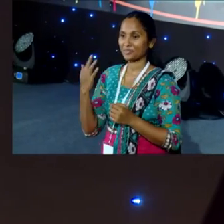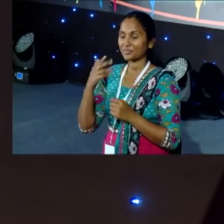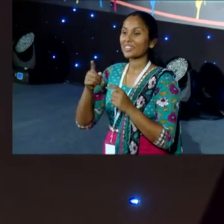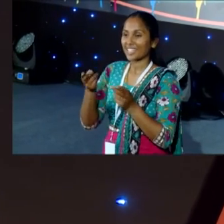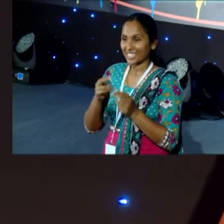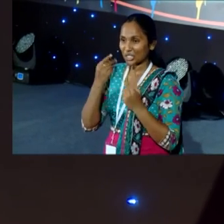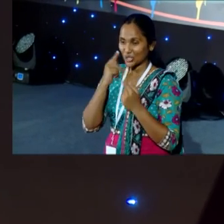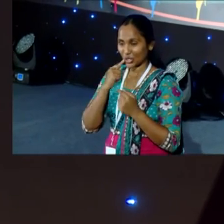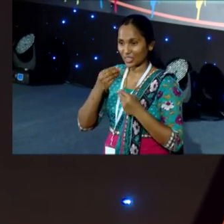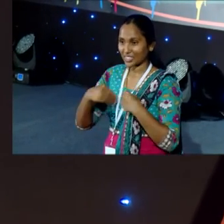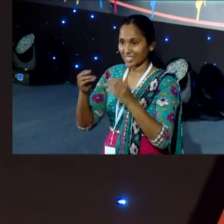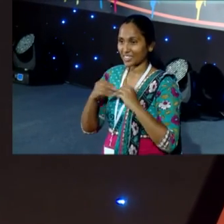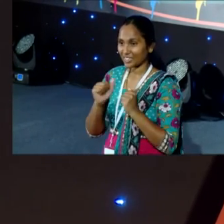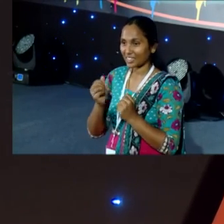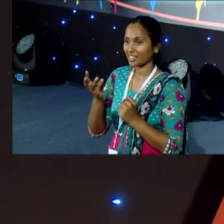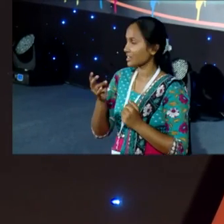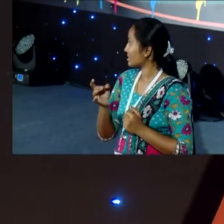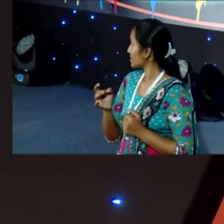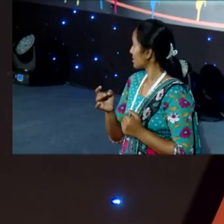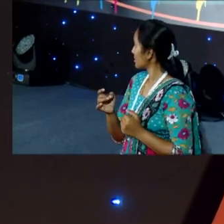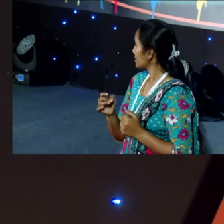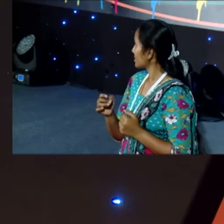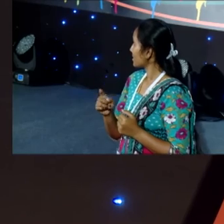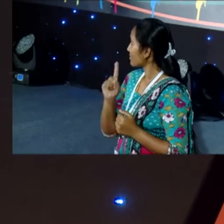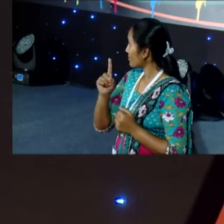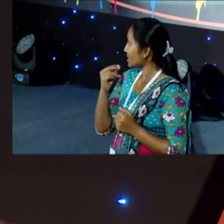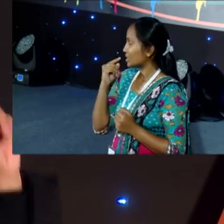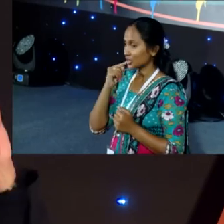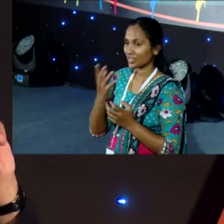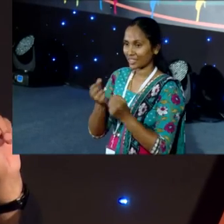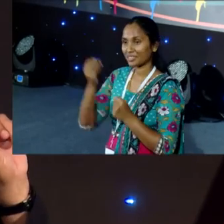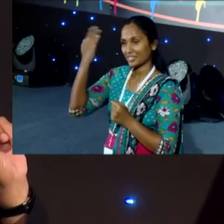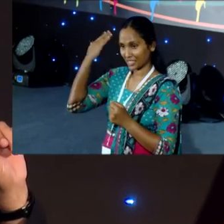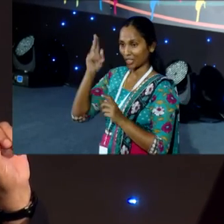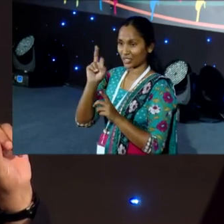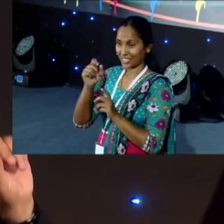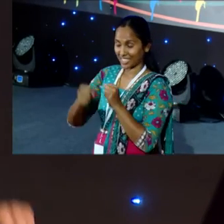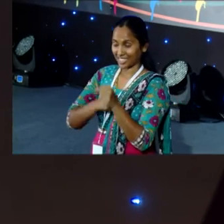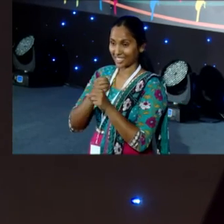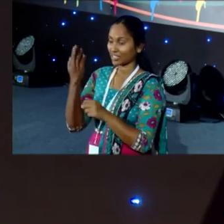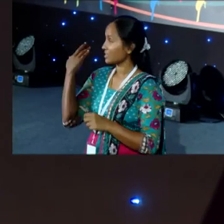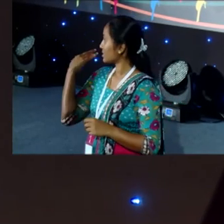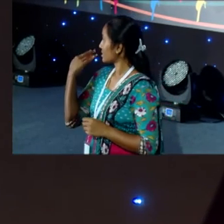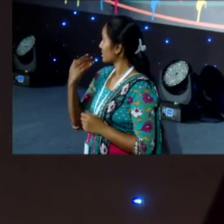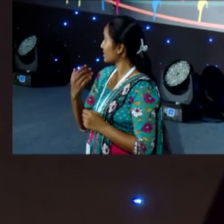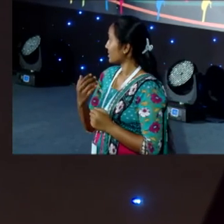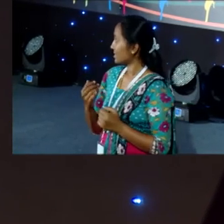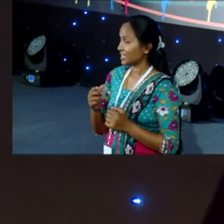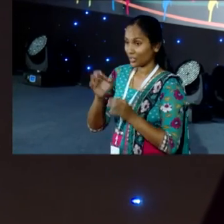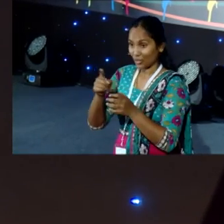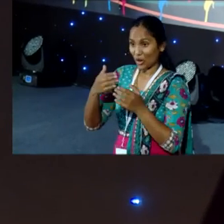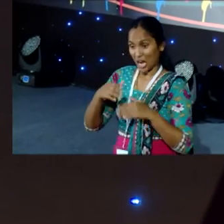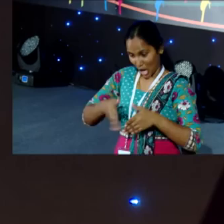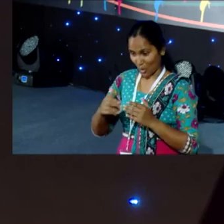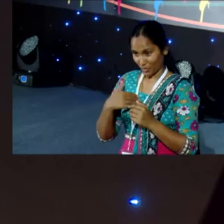you know, Cadbury's kitna hai. You'll get one Cadbury, mushkil se, at that time, 20 years ago. Says, if you let me do this,